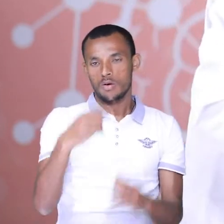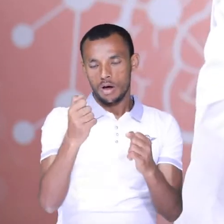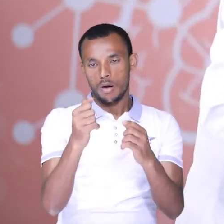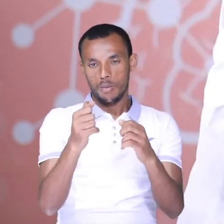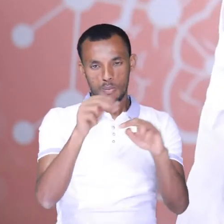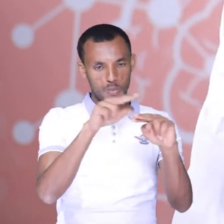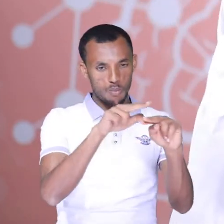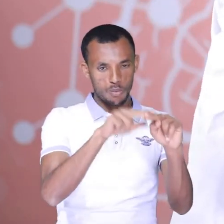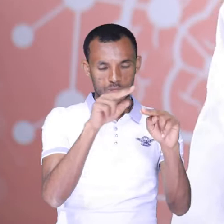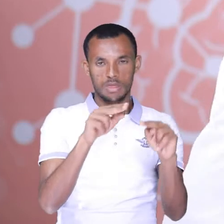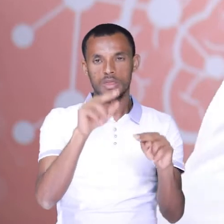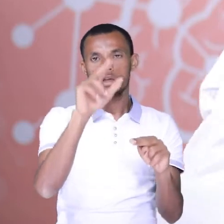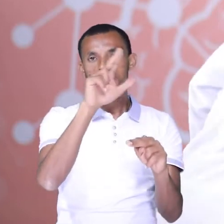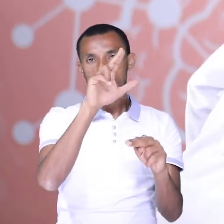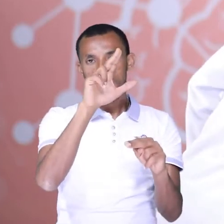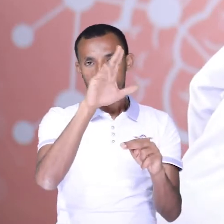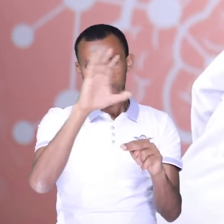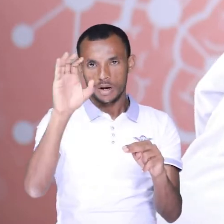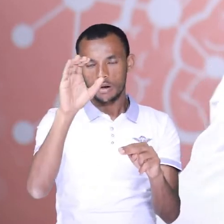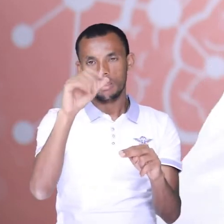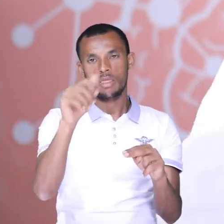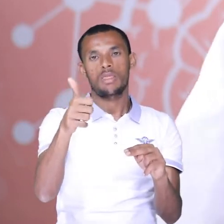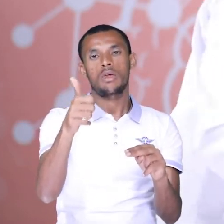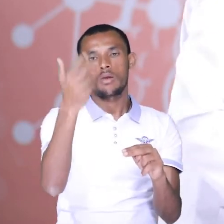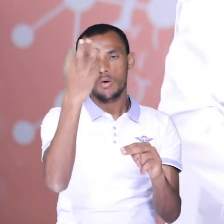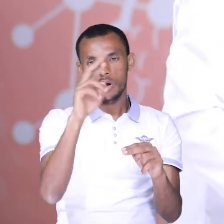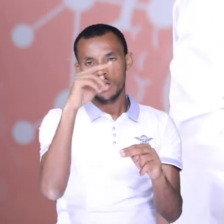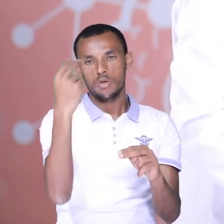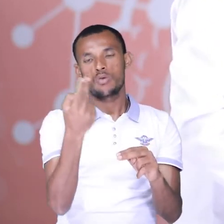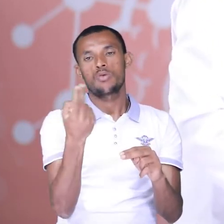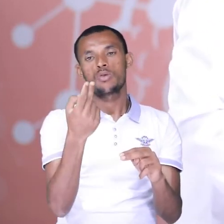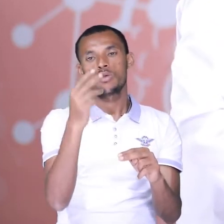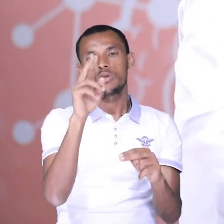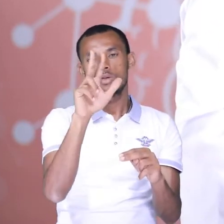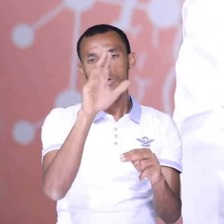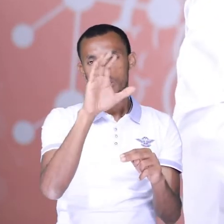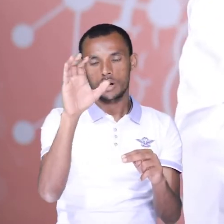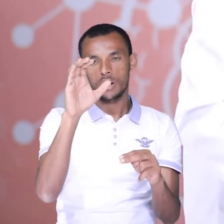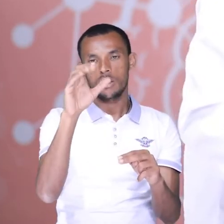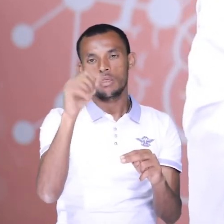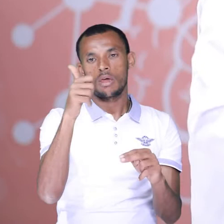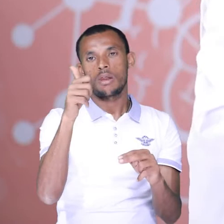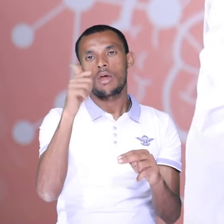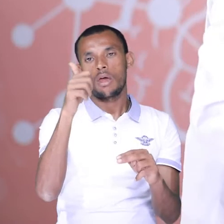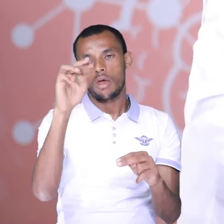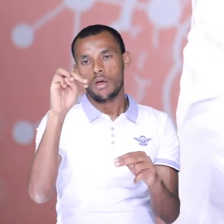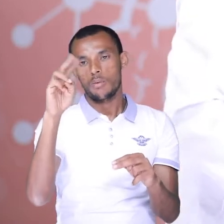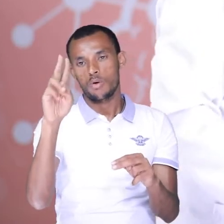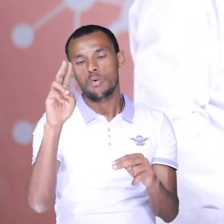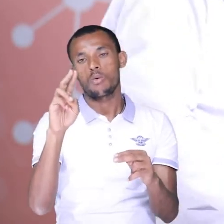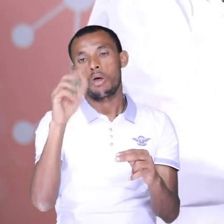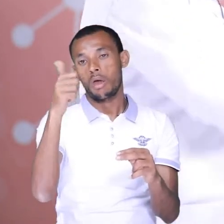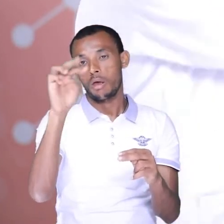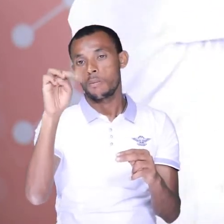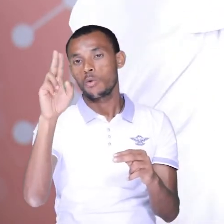it as 310 CDs, or you can use 310 AMU, which means atomic